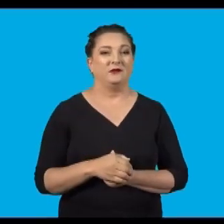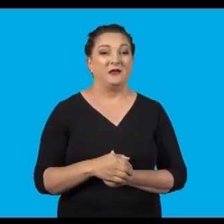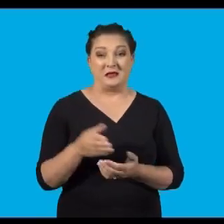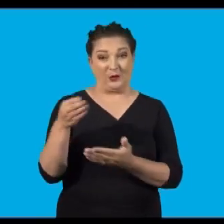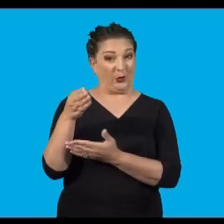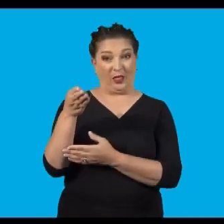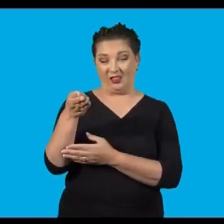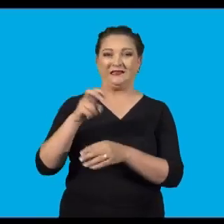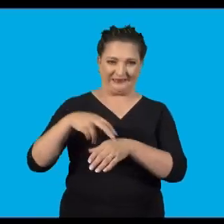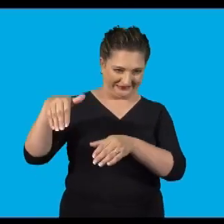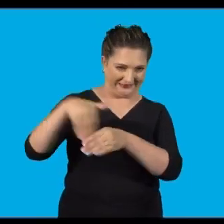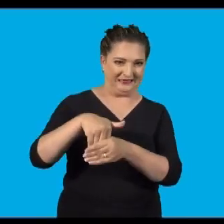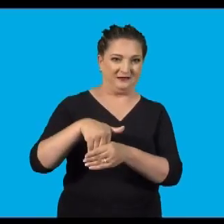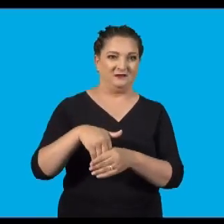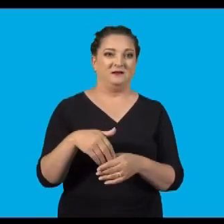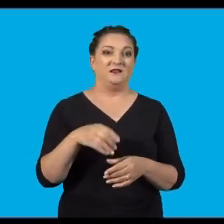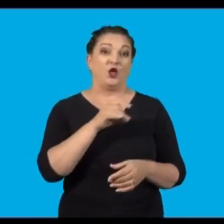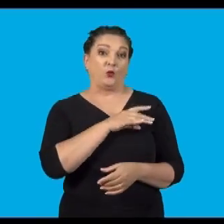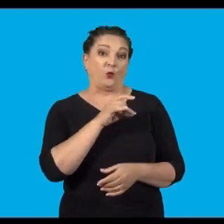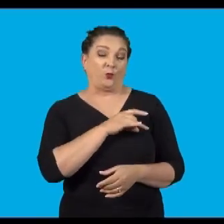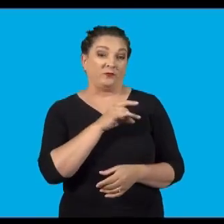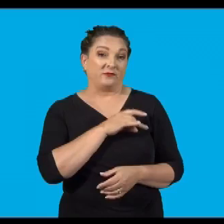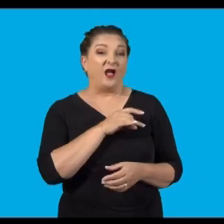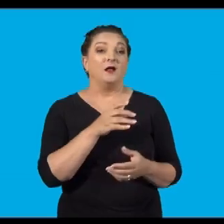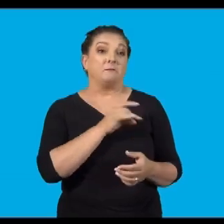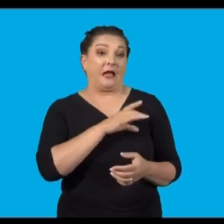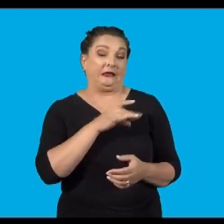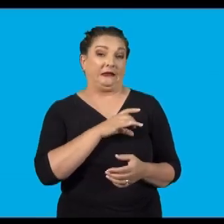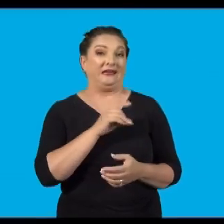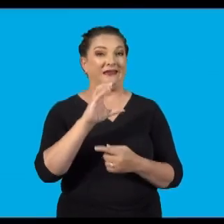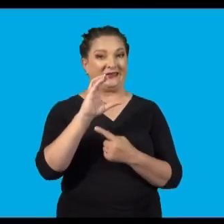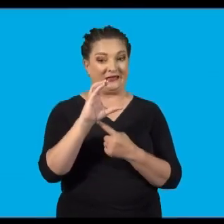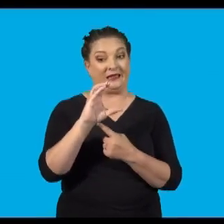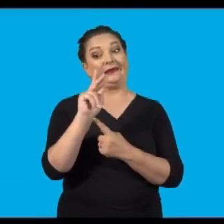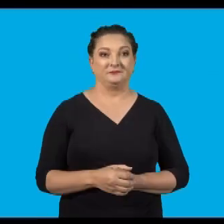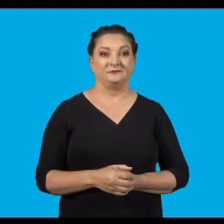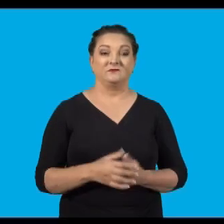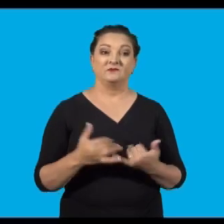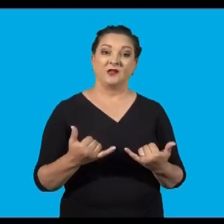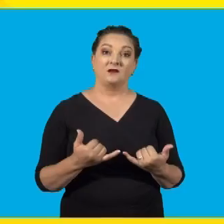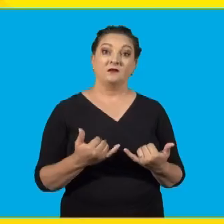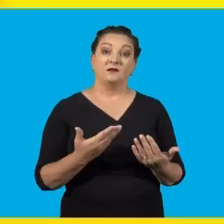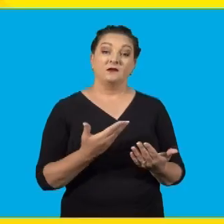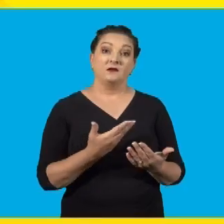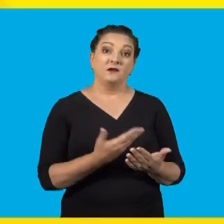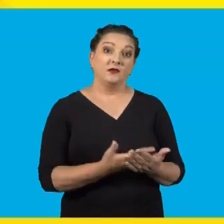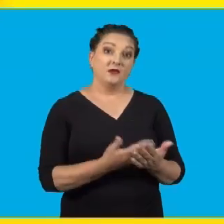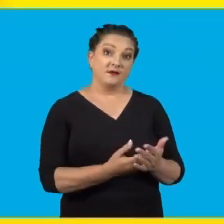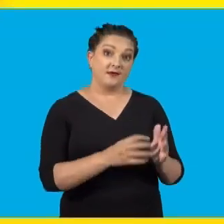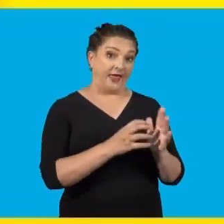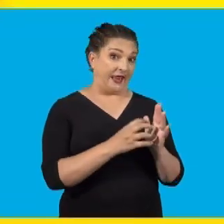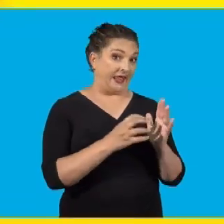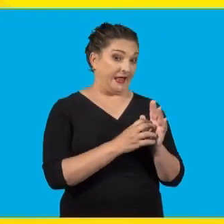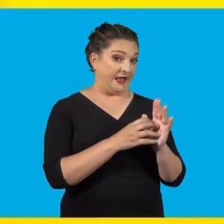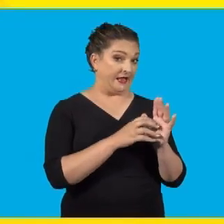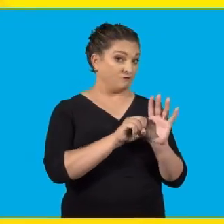the text. And then panicked, your rule, you need a K after the C, all right? Learners, that brings us to an